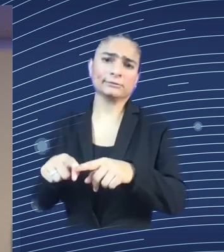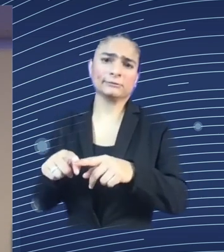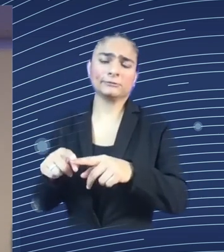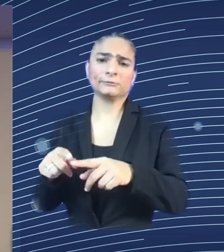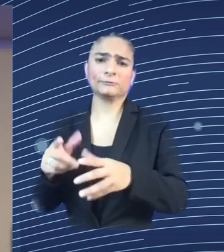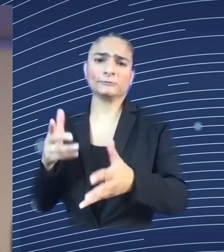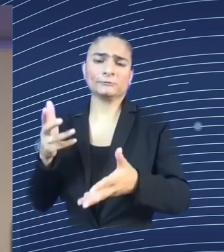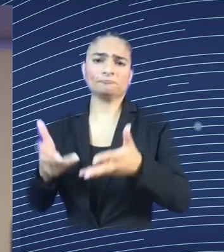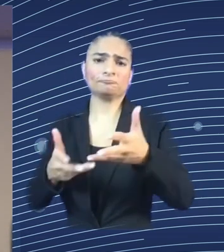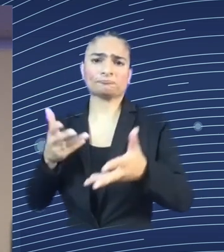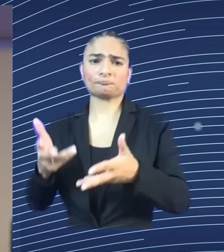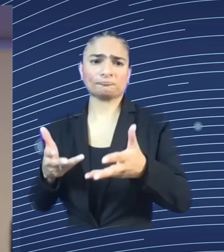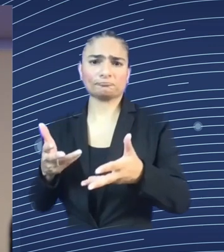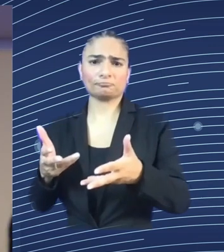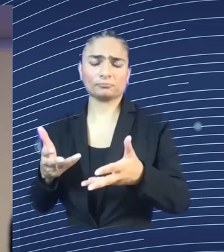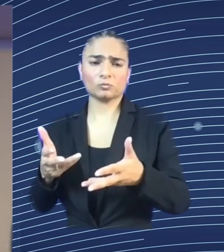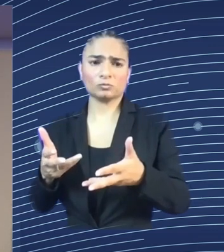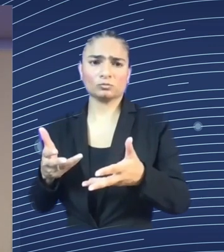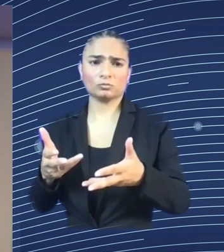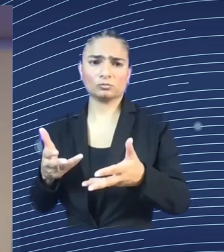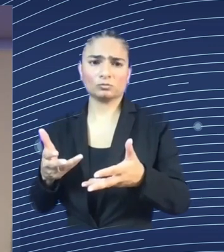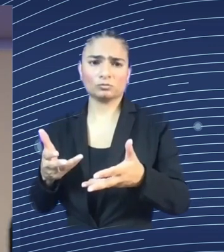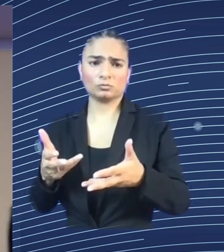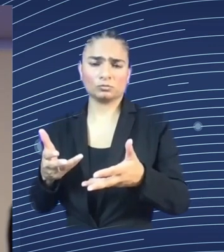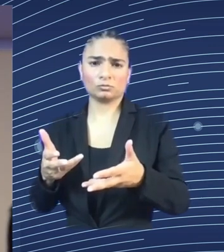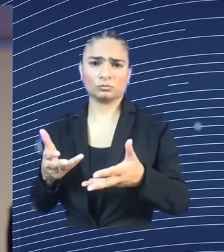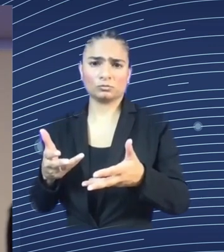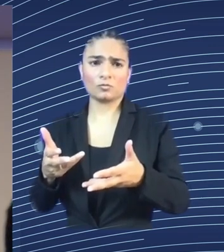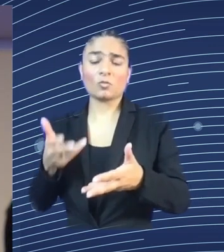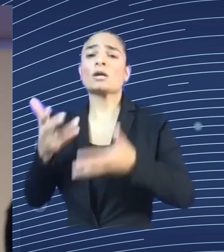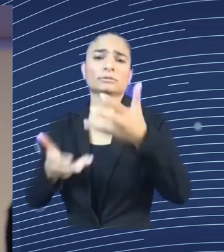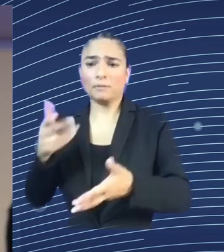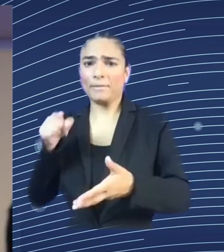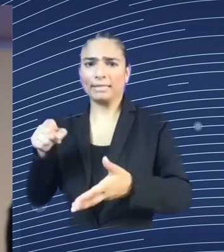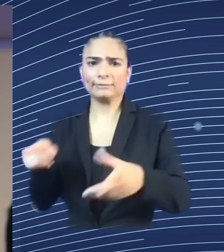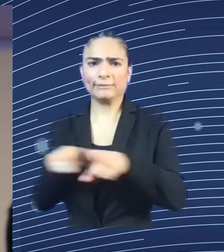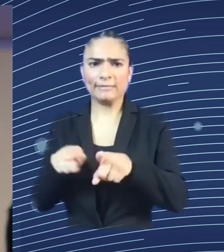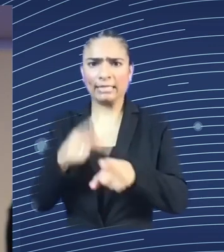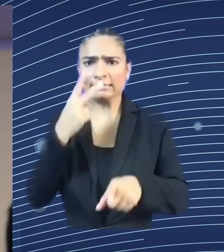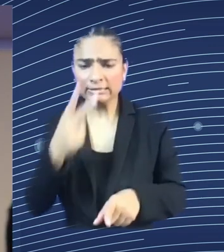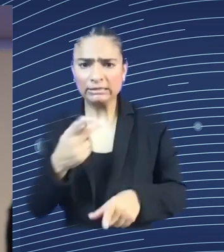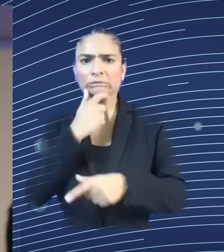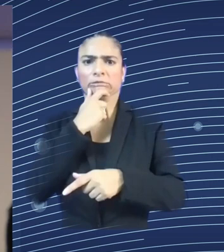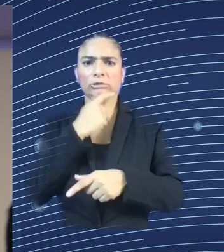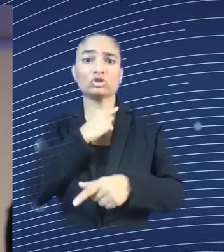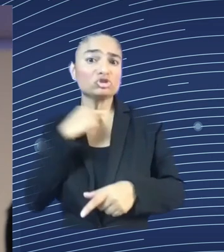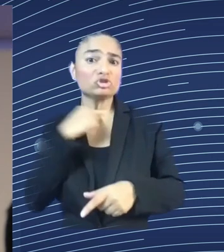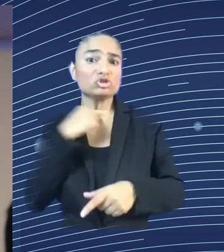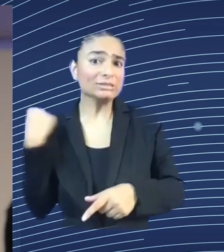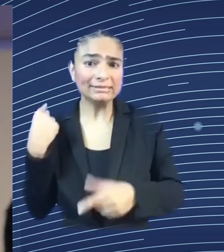the decision. Yeah. So in that situation too, it's where we need to just like think before applying a system and